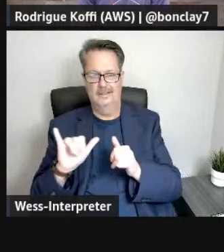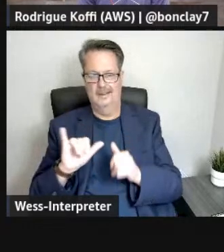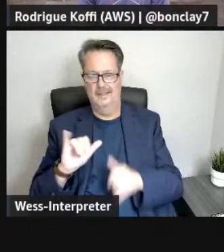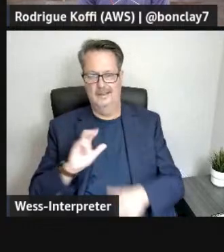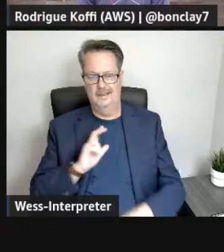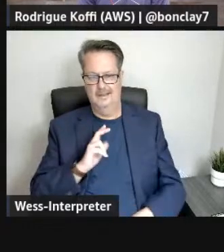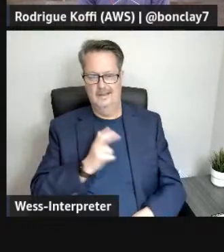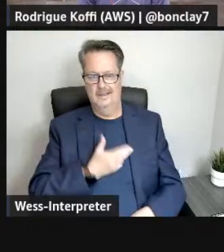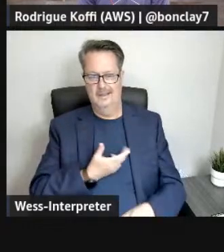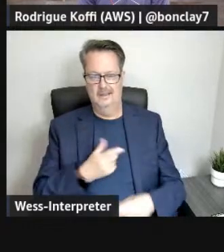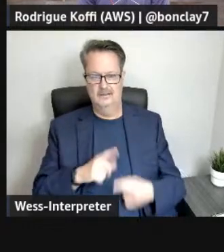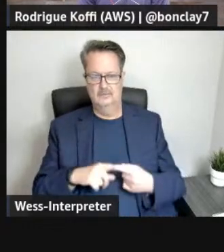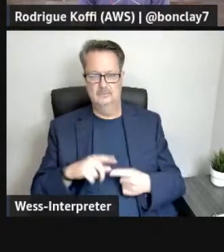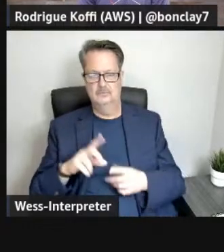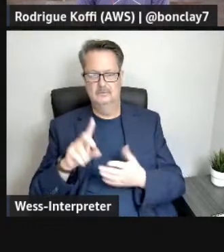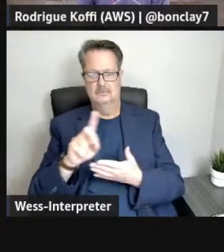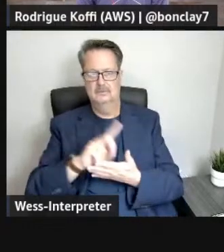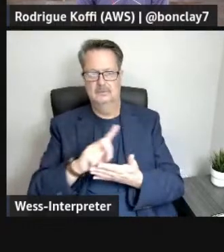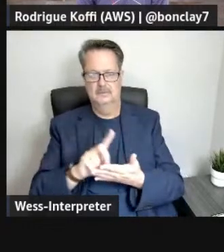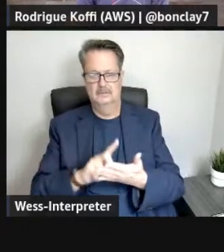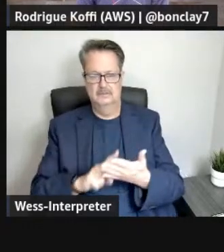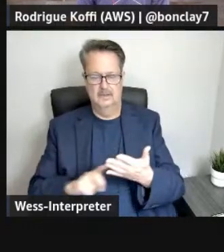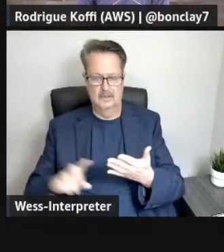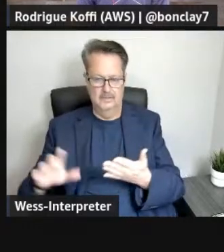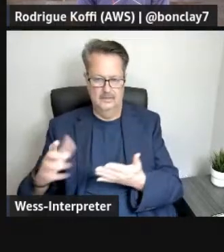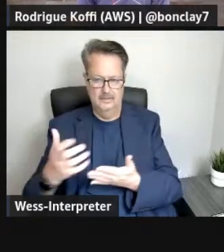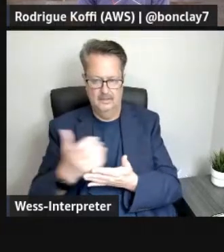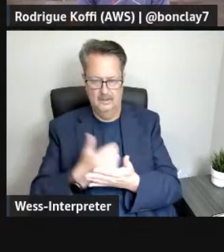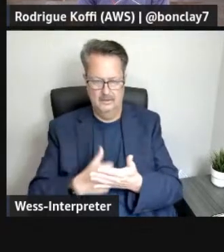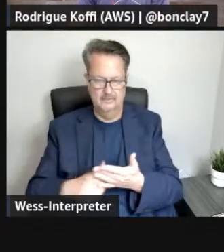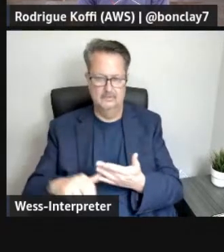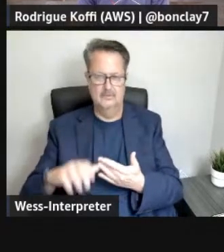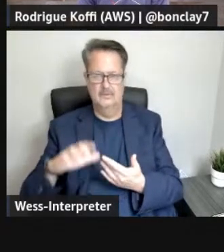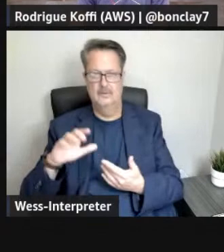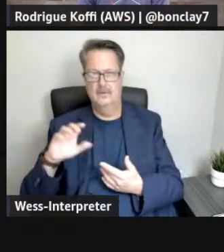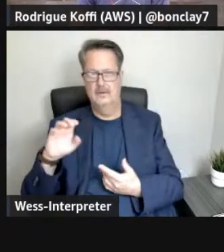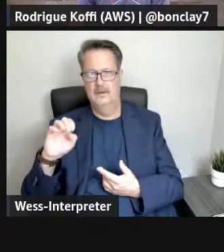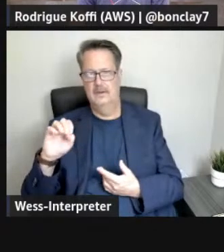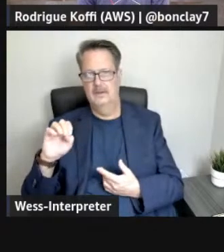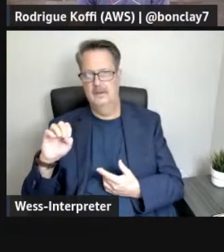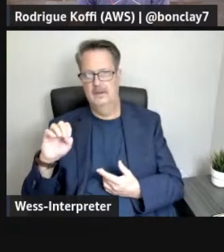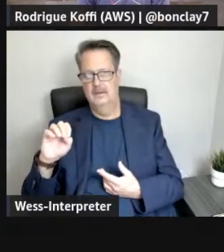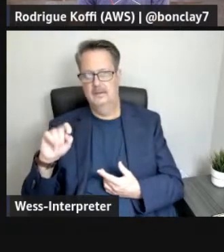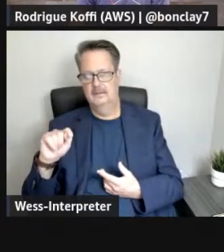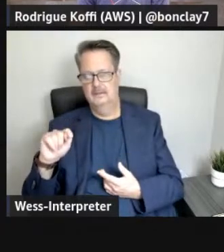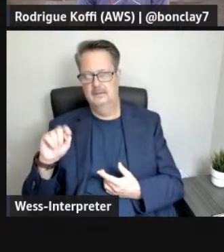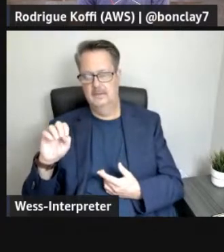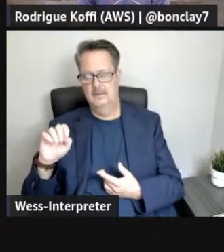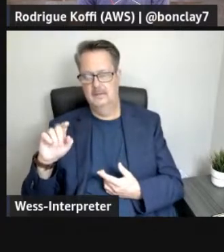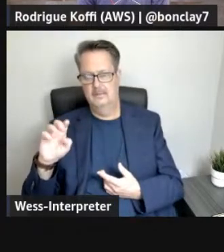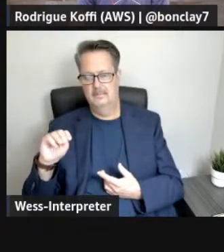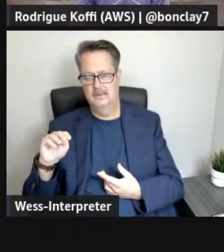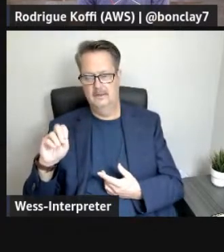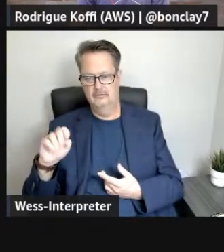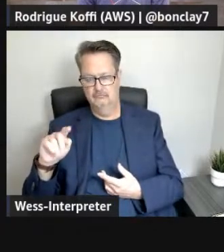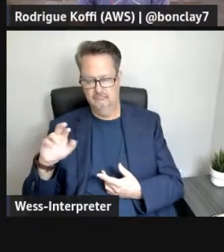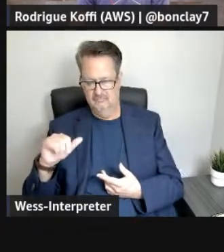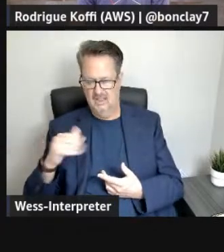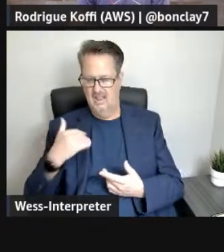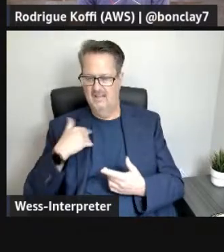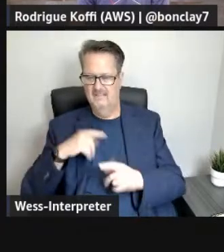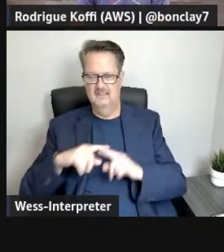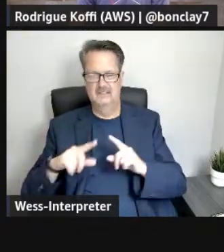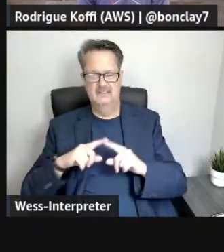their telemetry collection or the signal collection environment. All right, so there are multiple deployment options that you can use